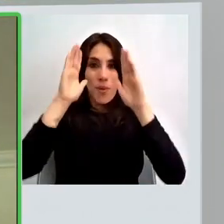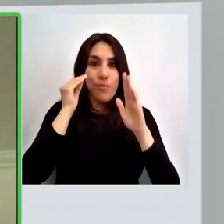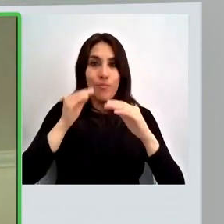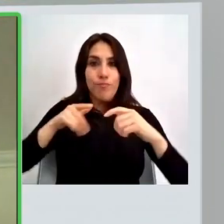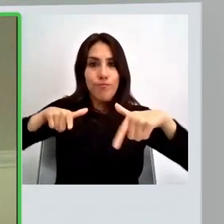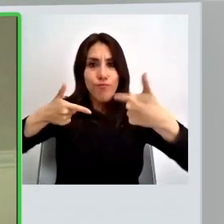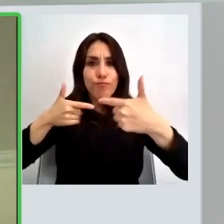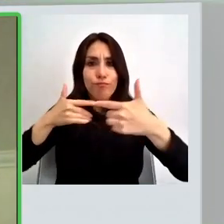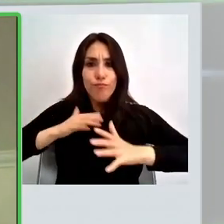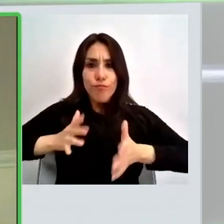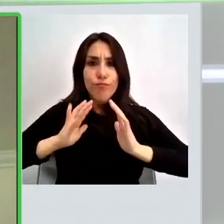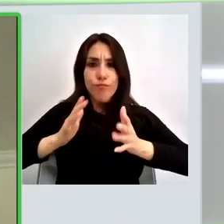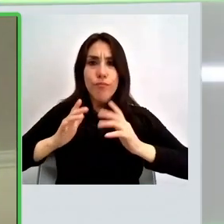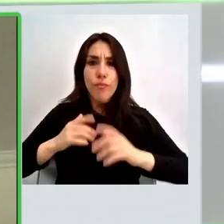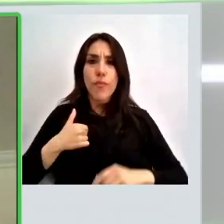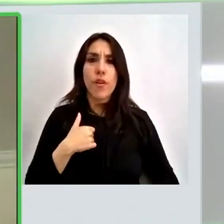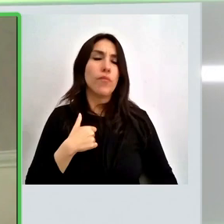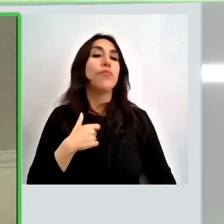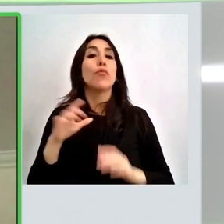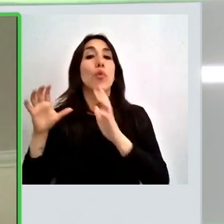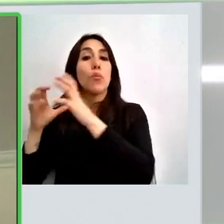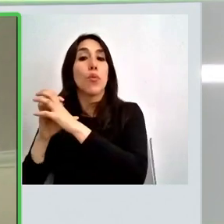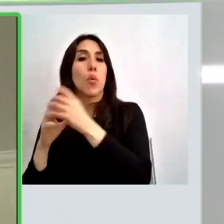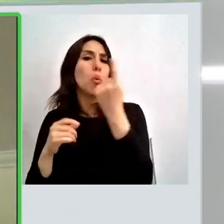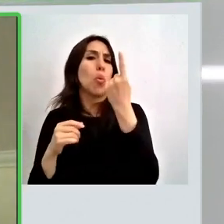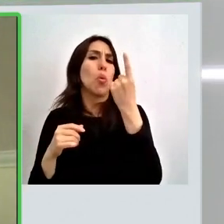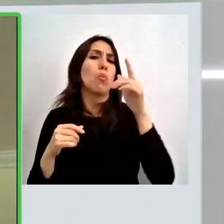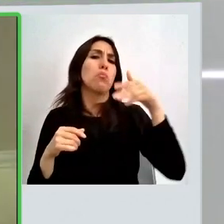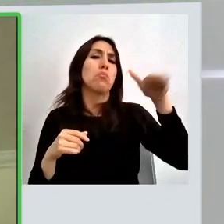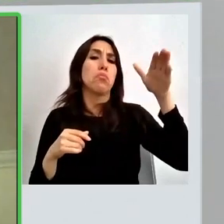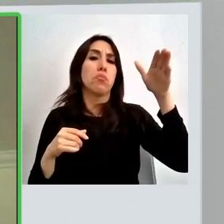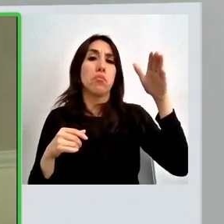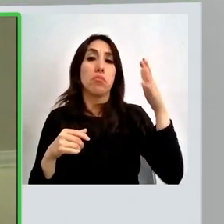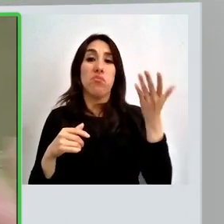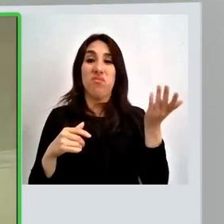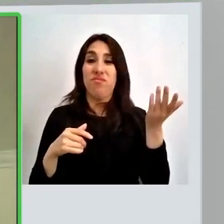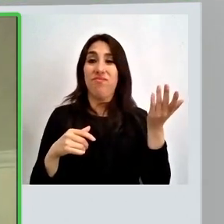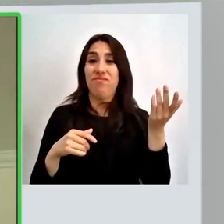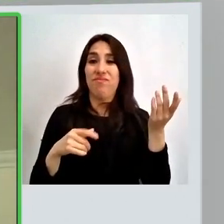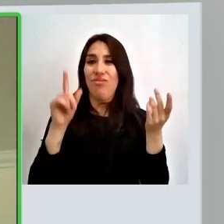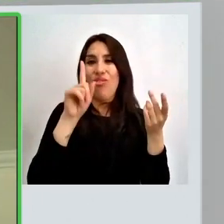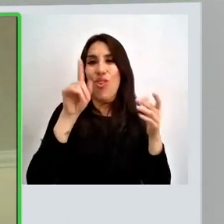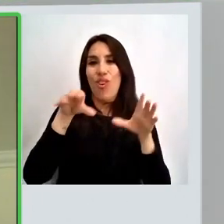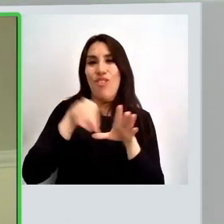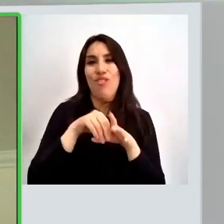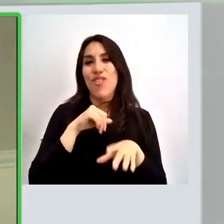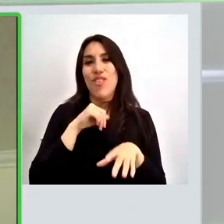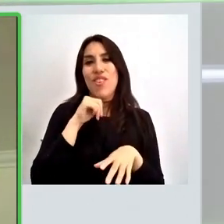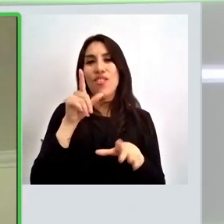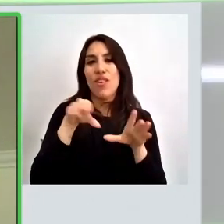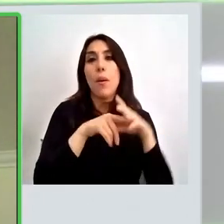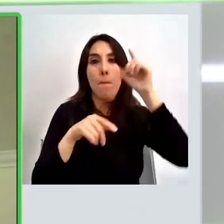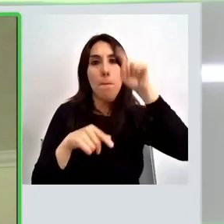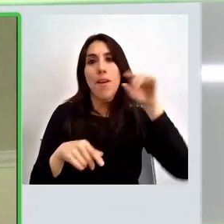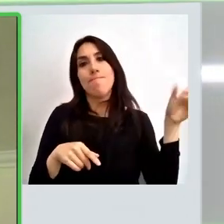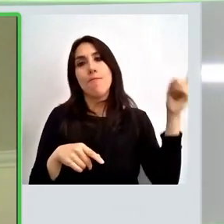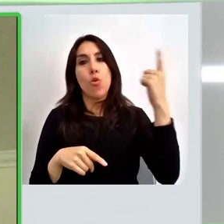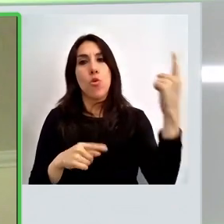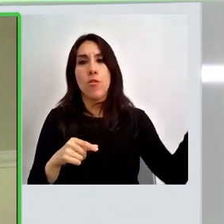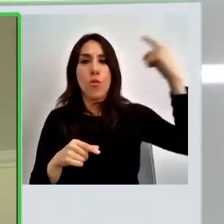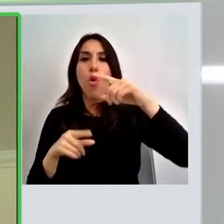company is providing both remote work and on-site